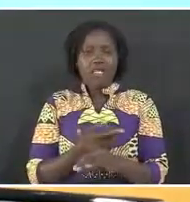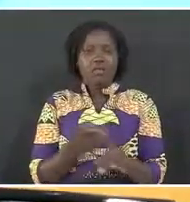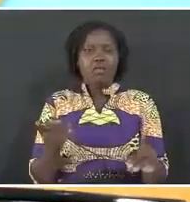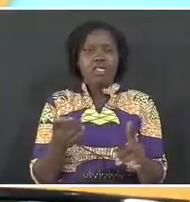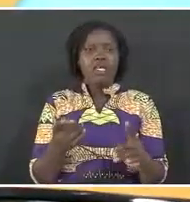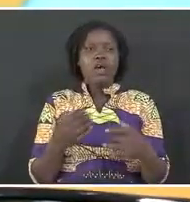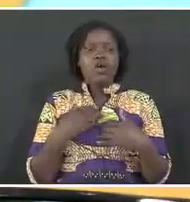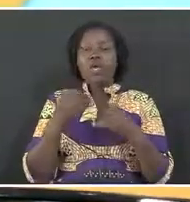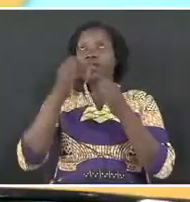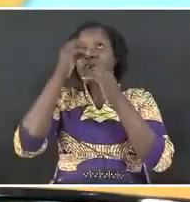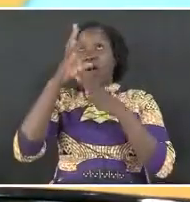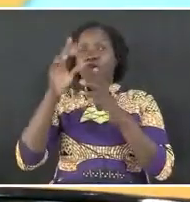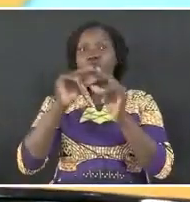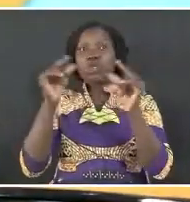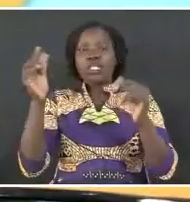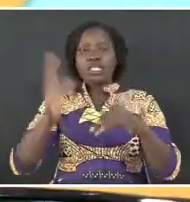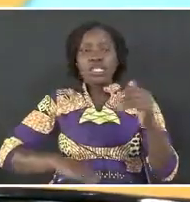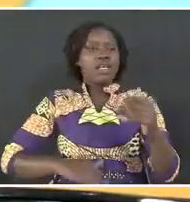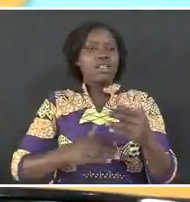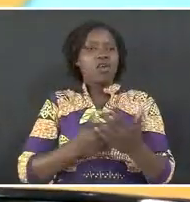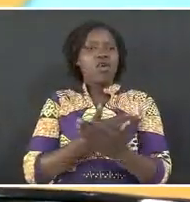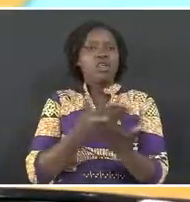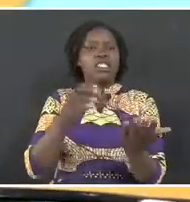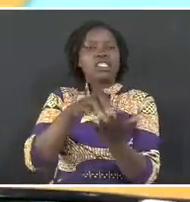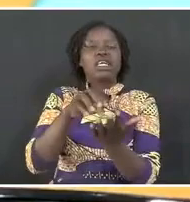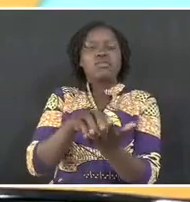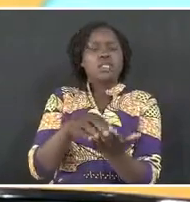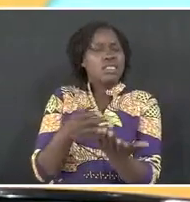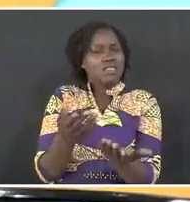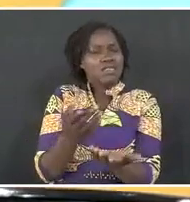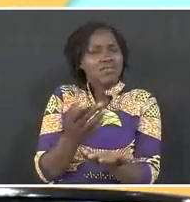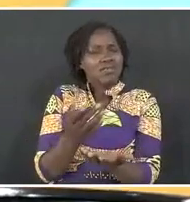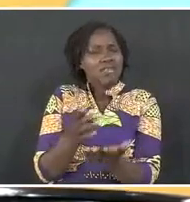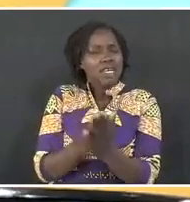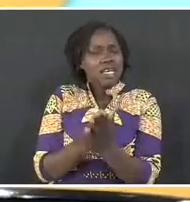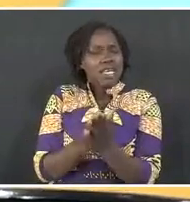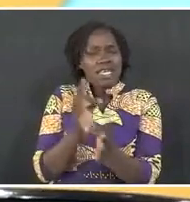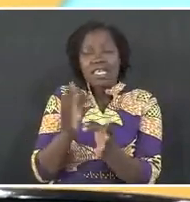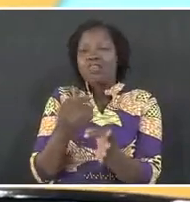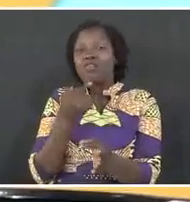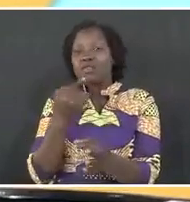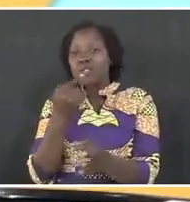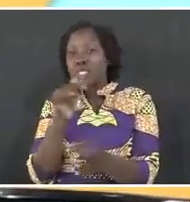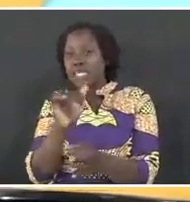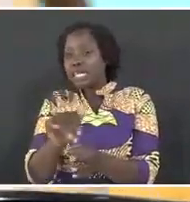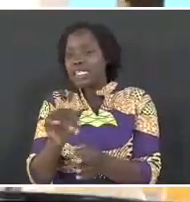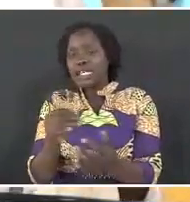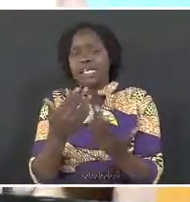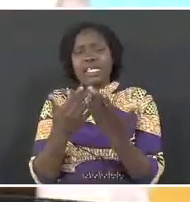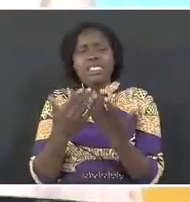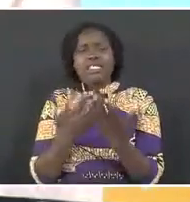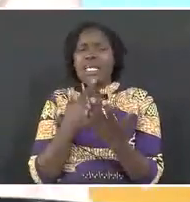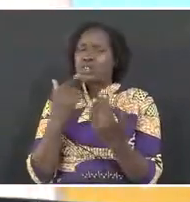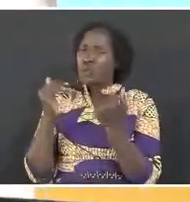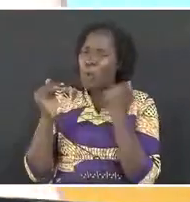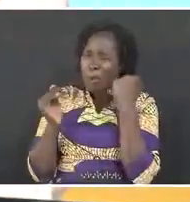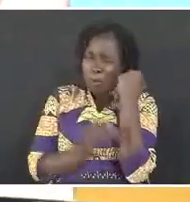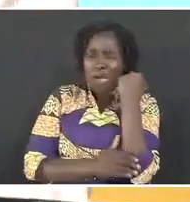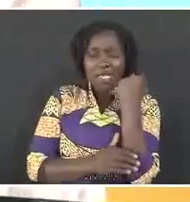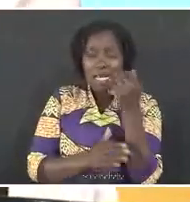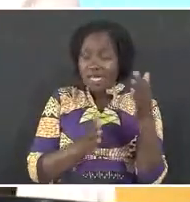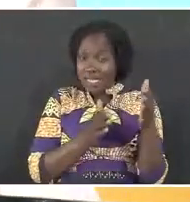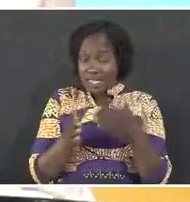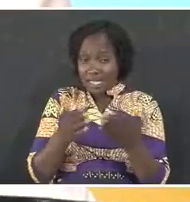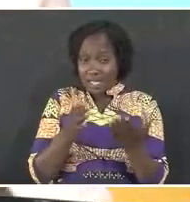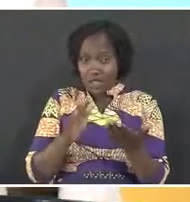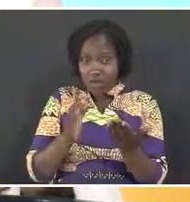we have a God who is greater than the circumstances. Supposing we said, things are so bad and chances